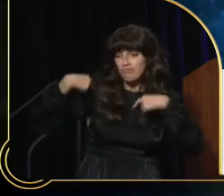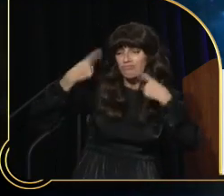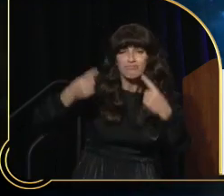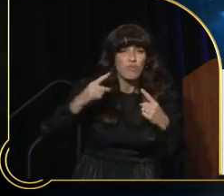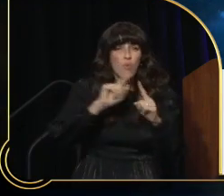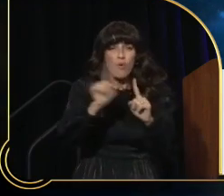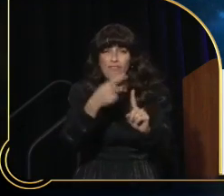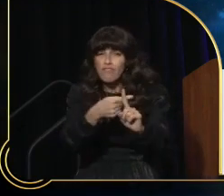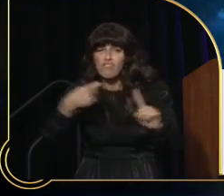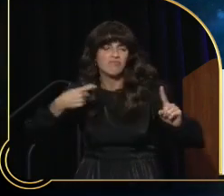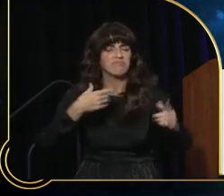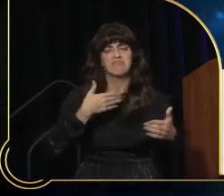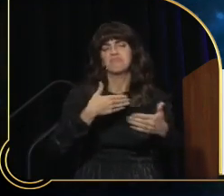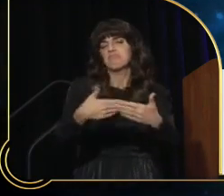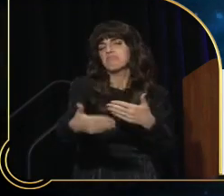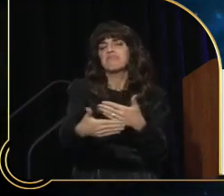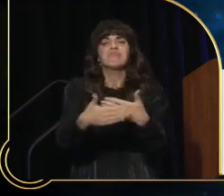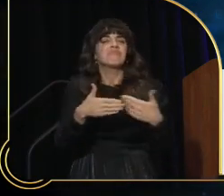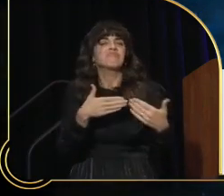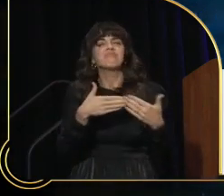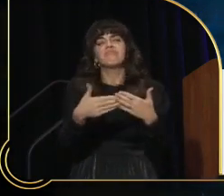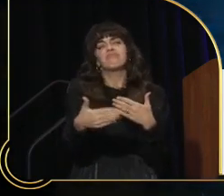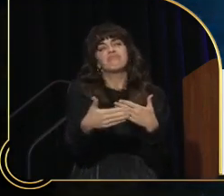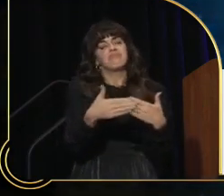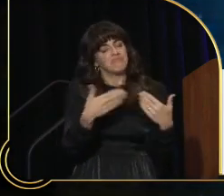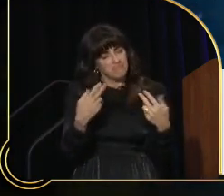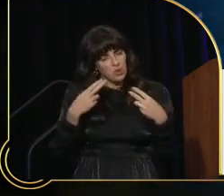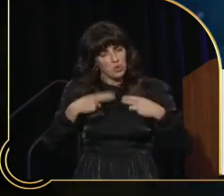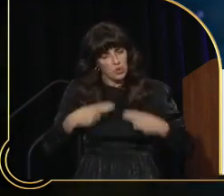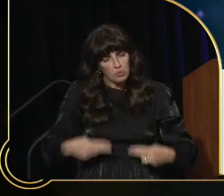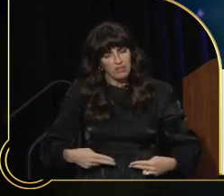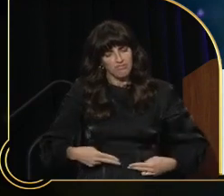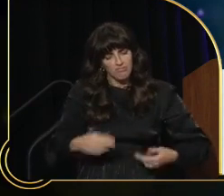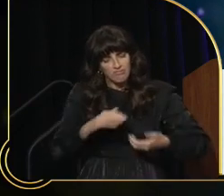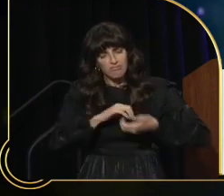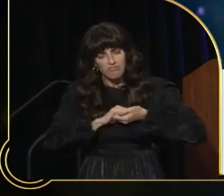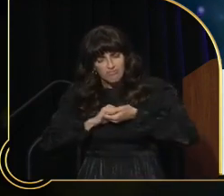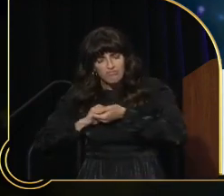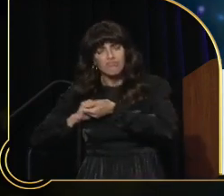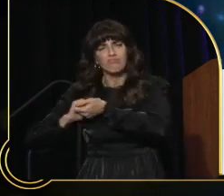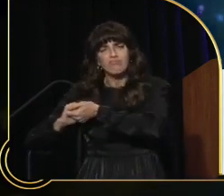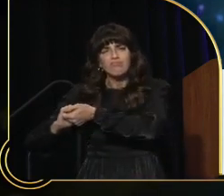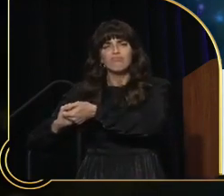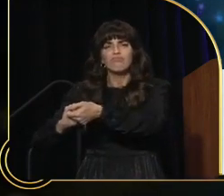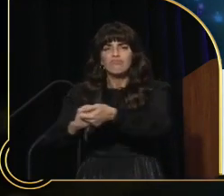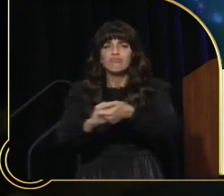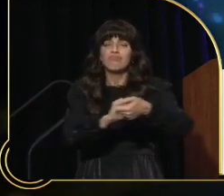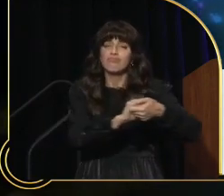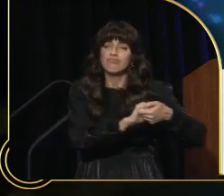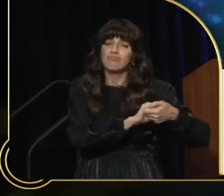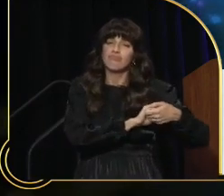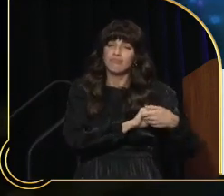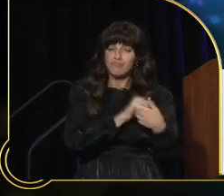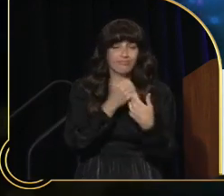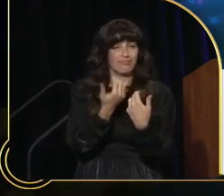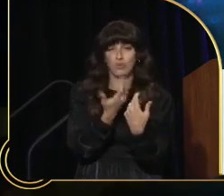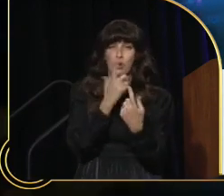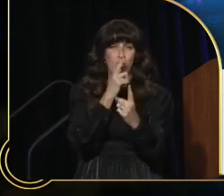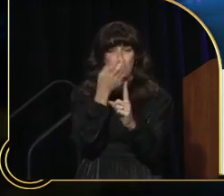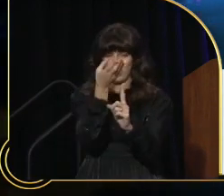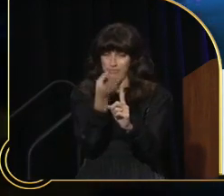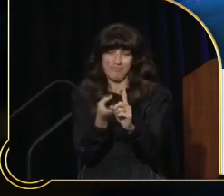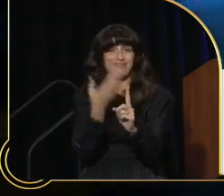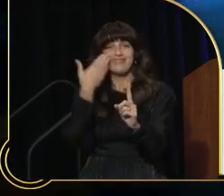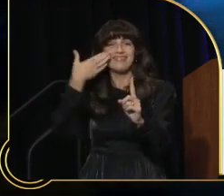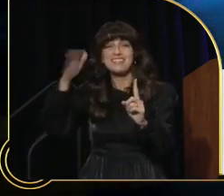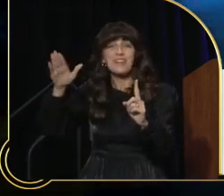Where you live under the sun. We are only human. Only human, yes, it's true. Still the mystery is you.